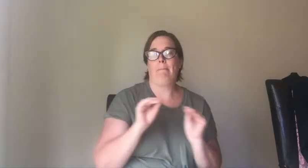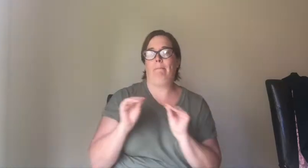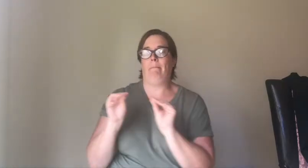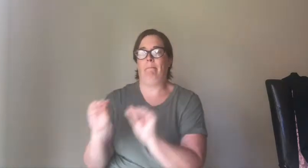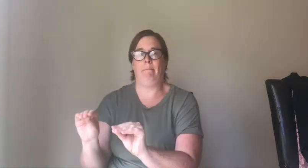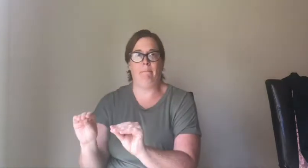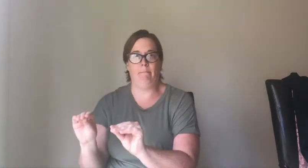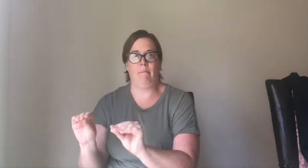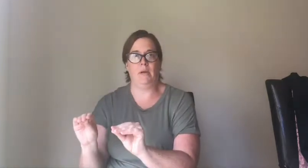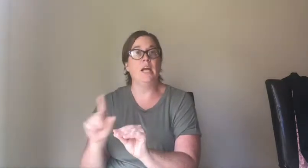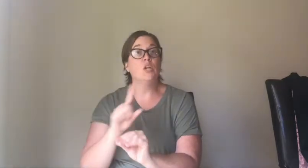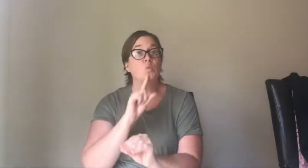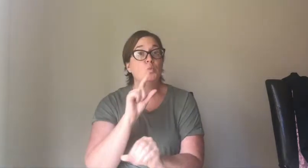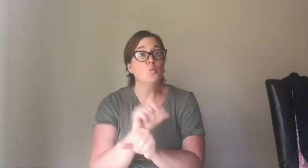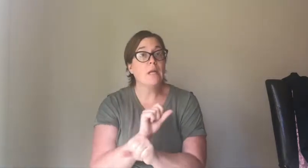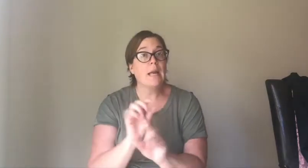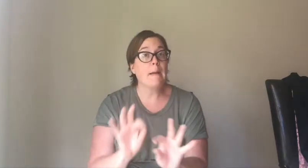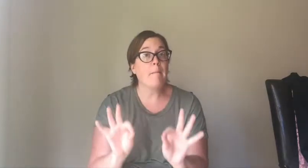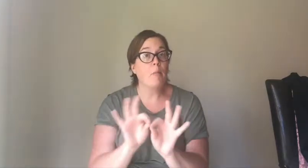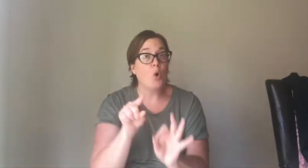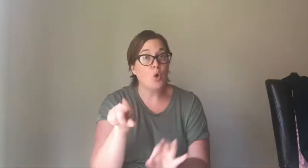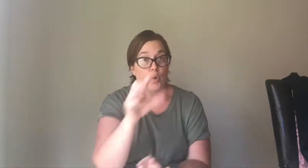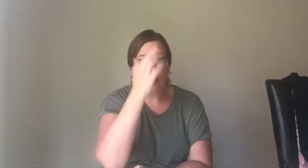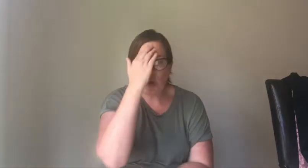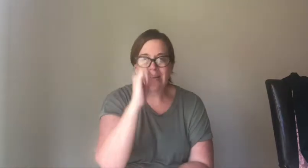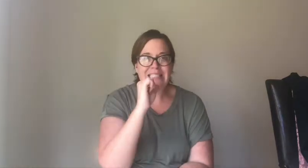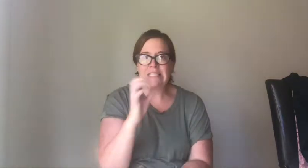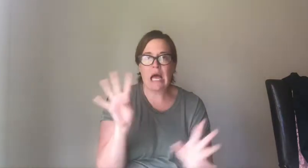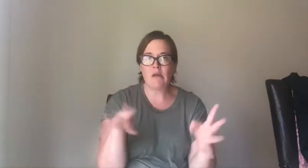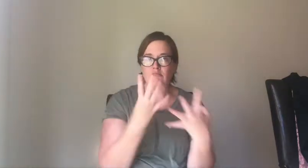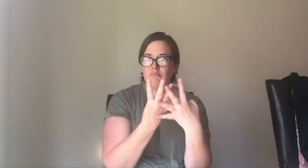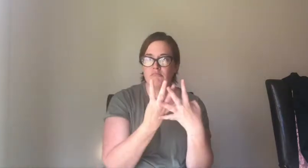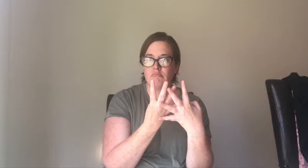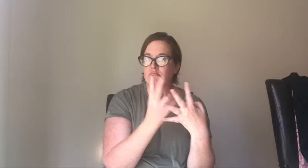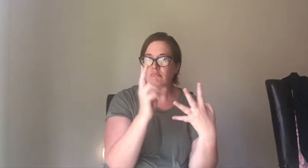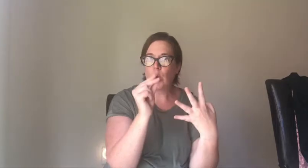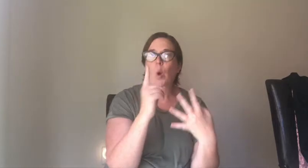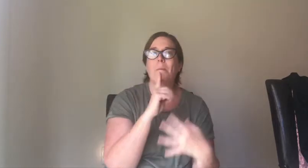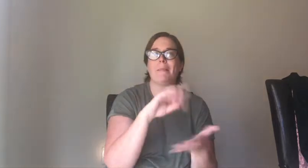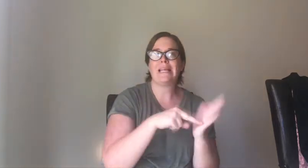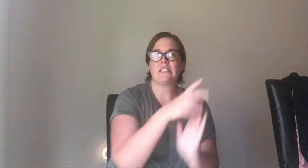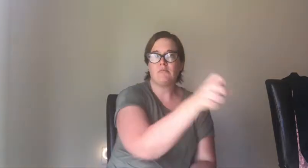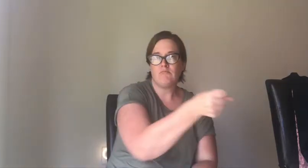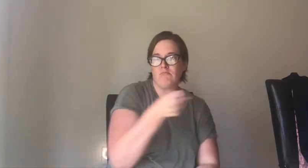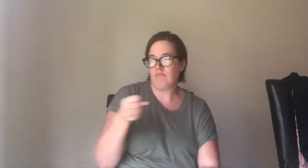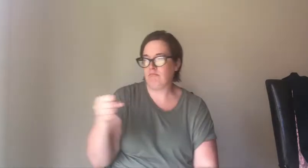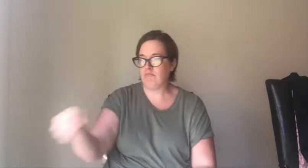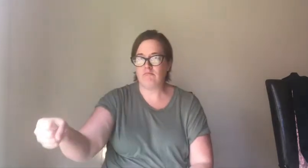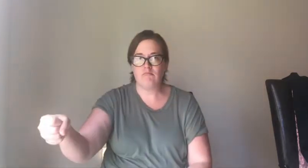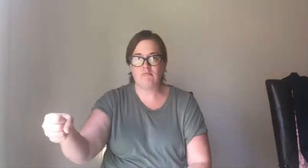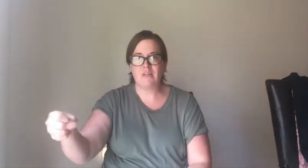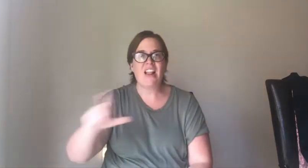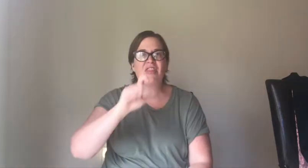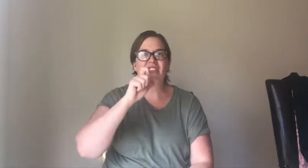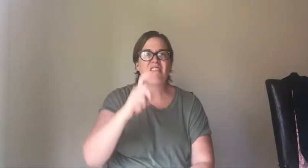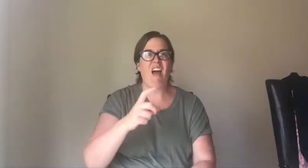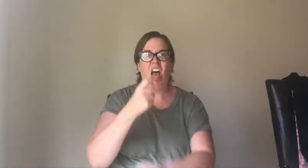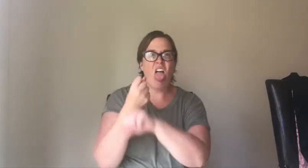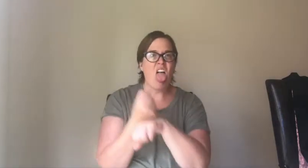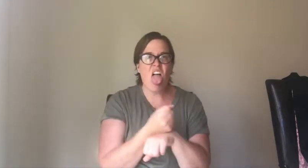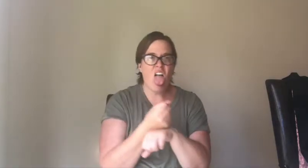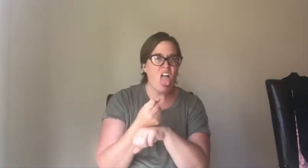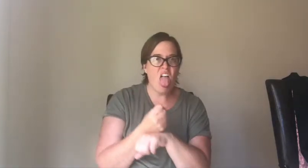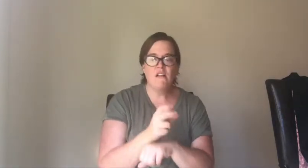is a manual for how to survive an exile. What does that mean? What's an exile? That's a great question. I'm really glad you asked